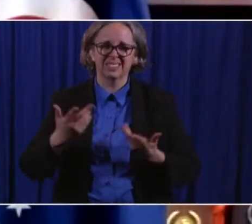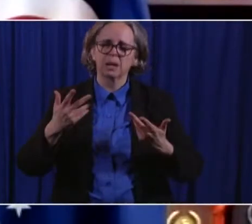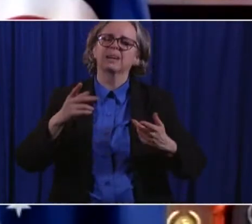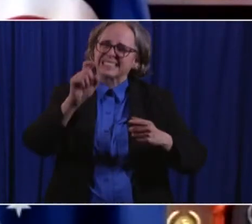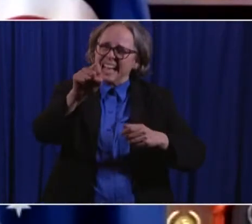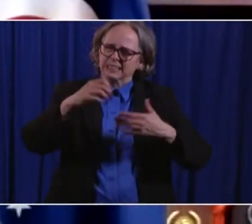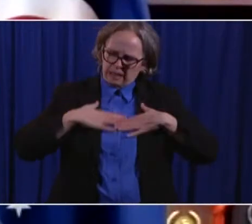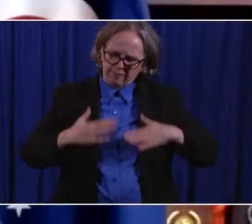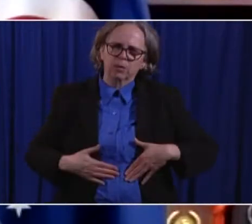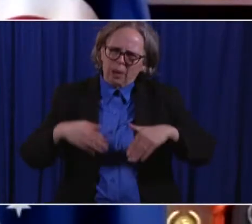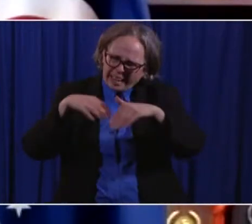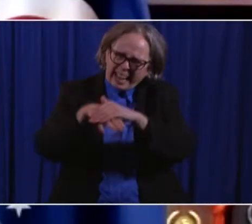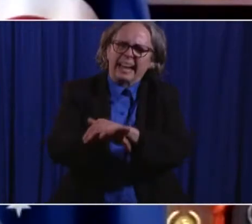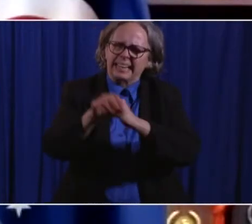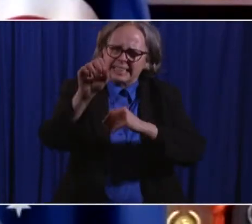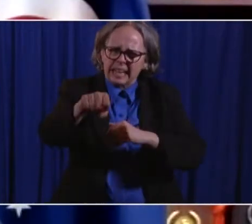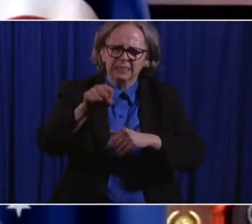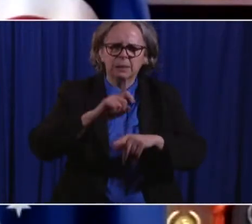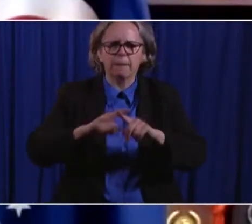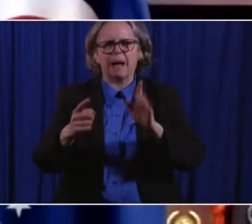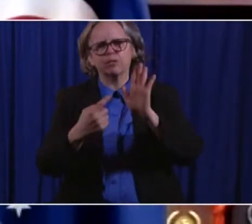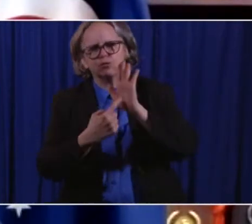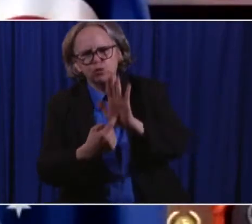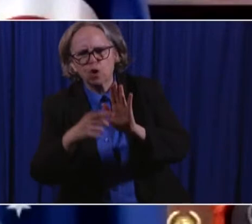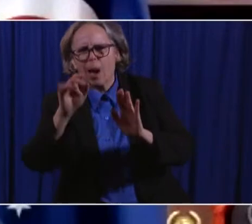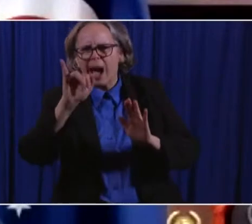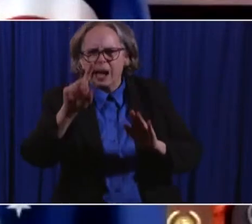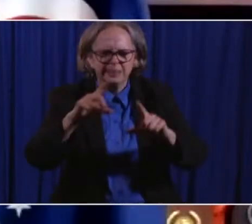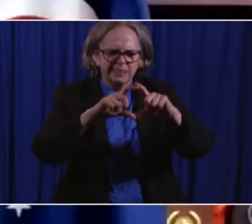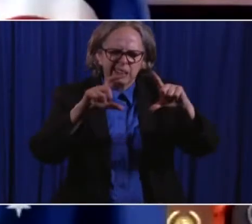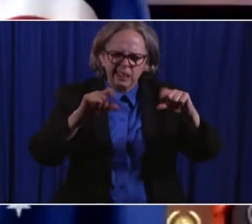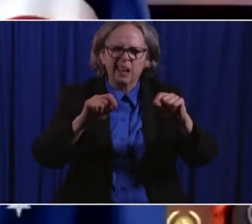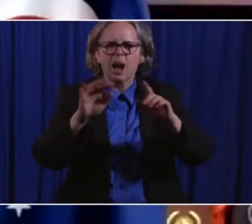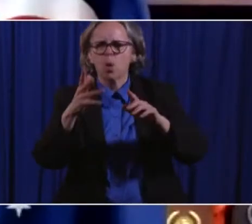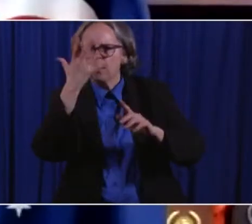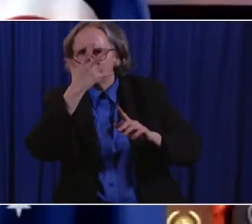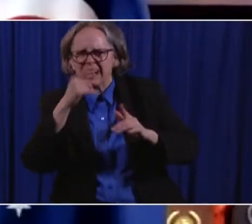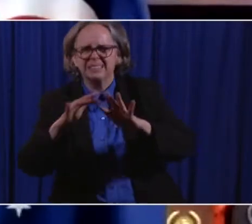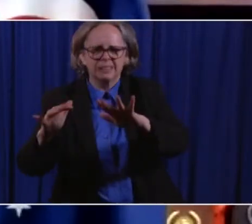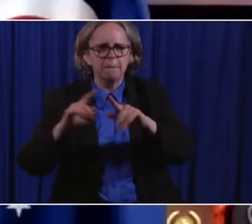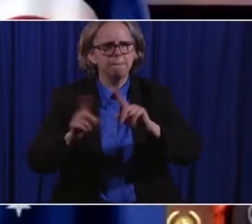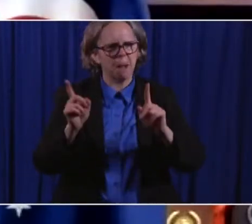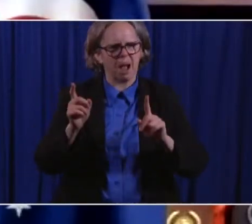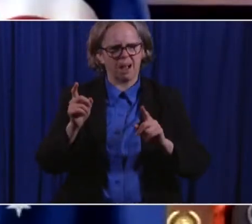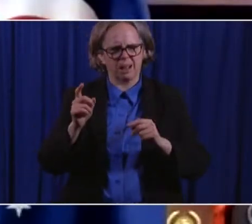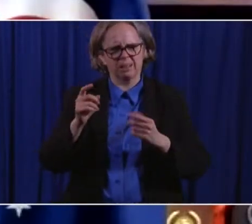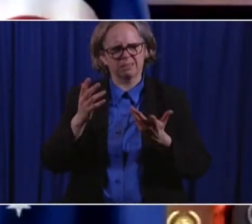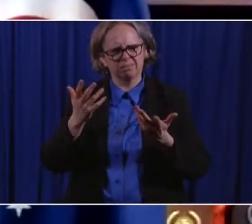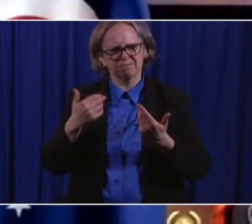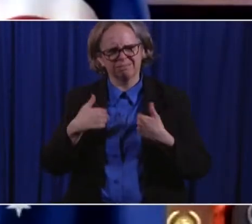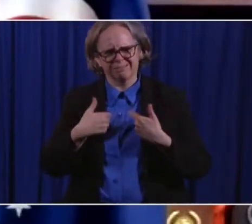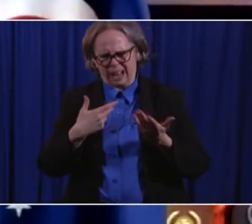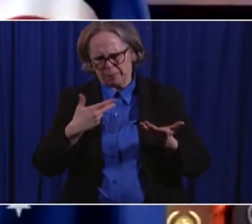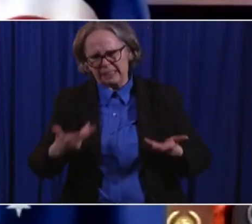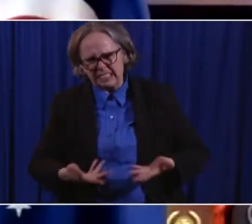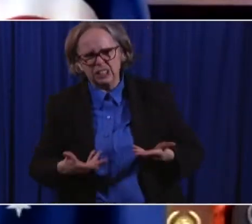and let them know on the local kiosk, the kiosk that they had there, that you had arrived, so they could call you up. But you no longer